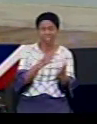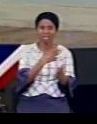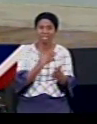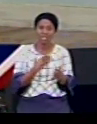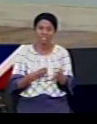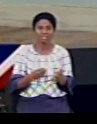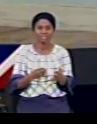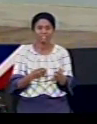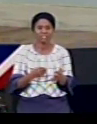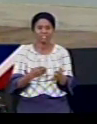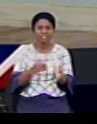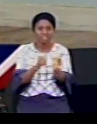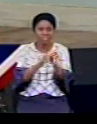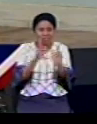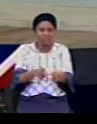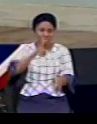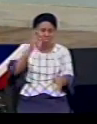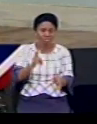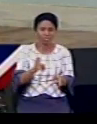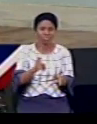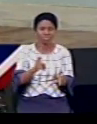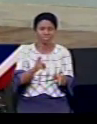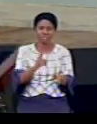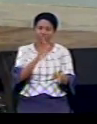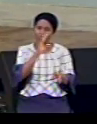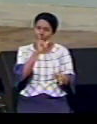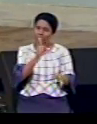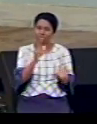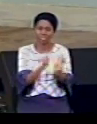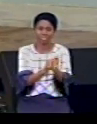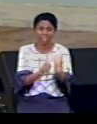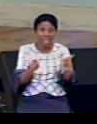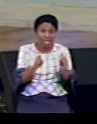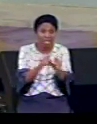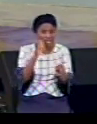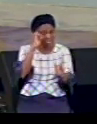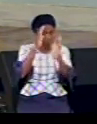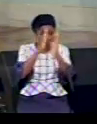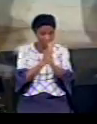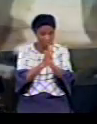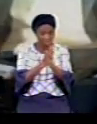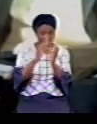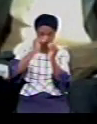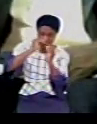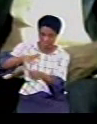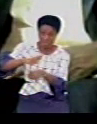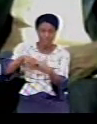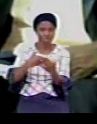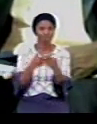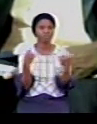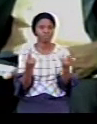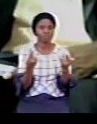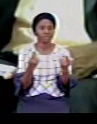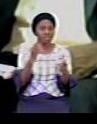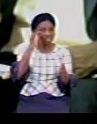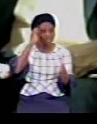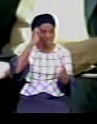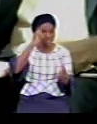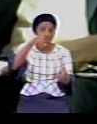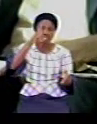He must make sure as he prays, you forsake all sins. He must make sure as he